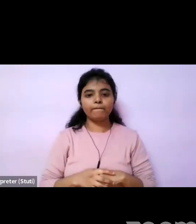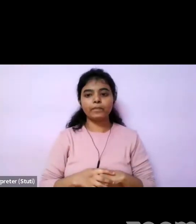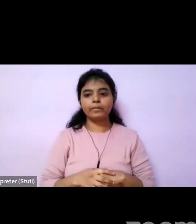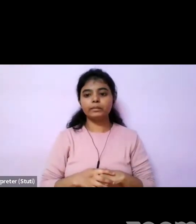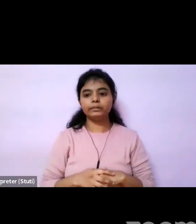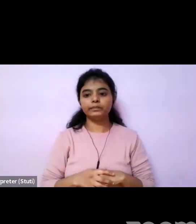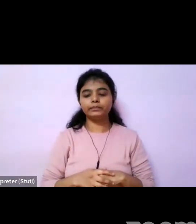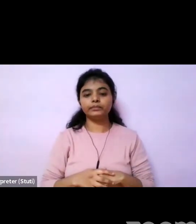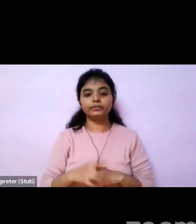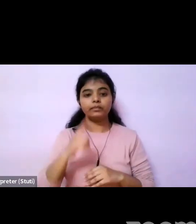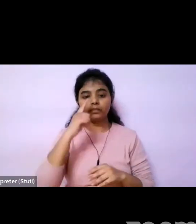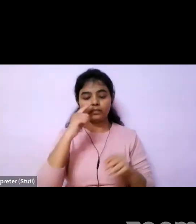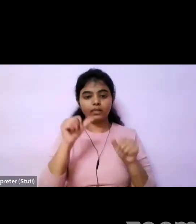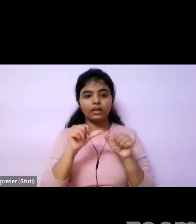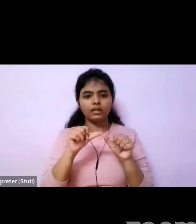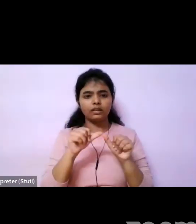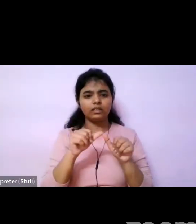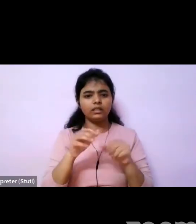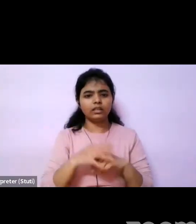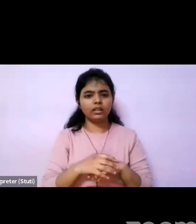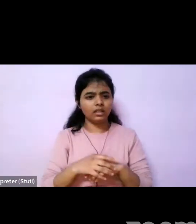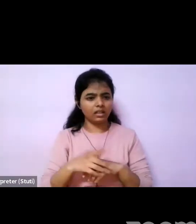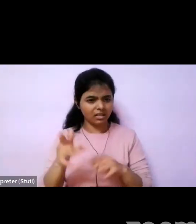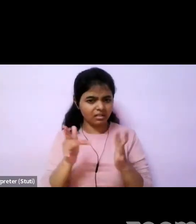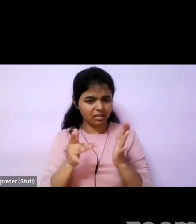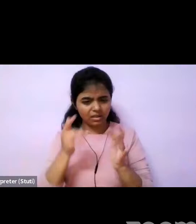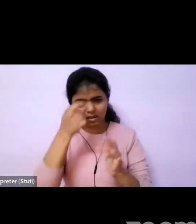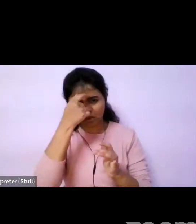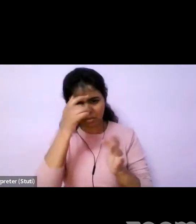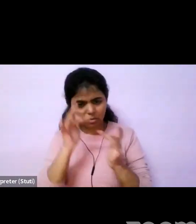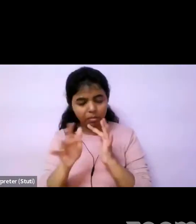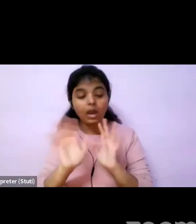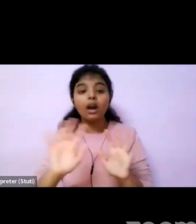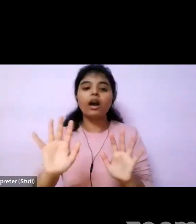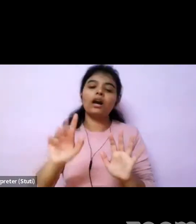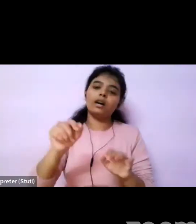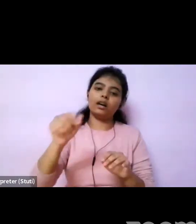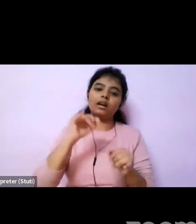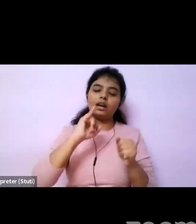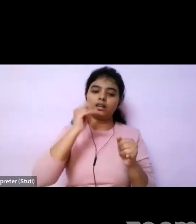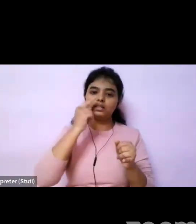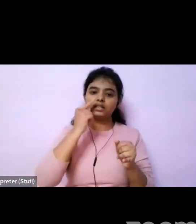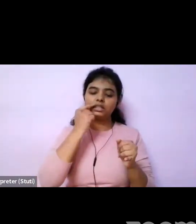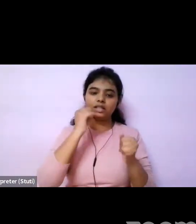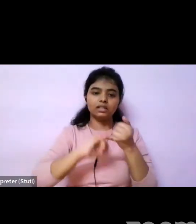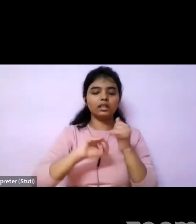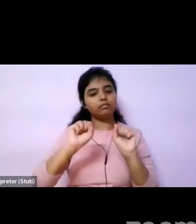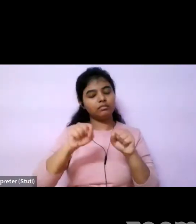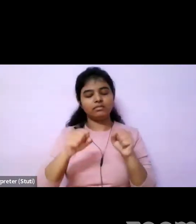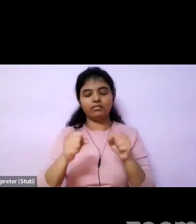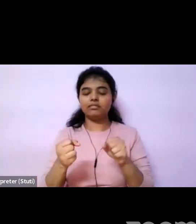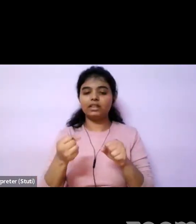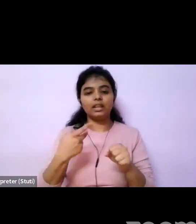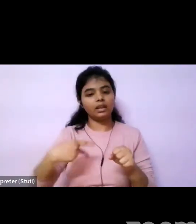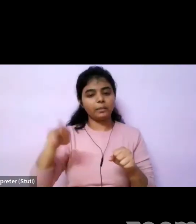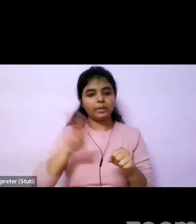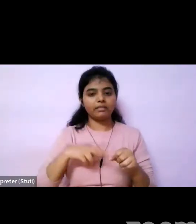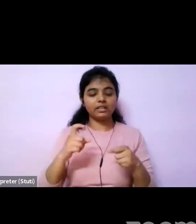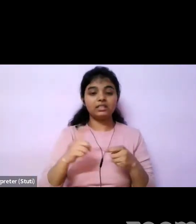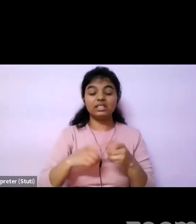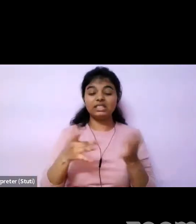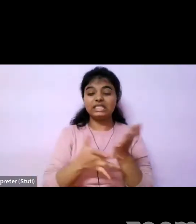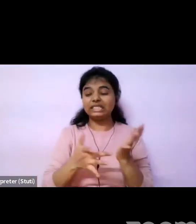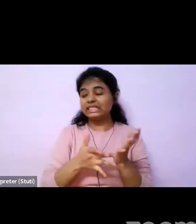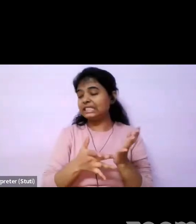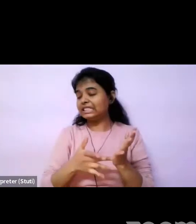Sandeep is having some technical issue. No. And he'll take Anurima, can you hear me? Oh, yes, you're back. Yeah, sorry, Okay. I'm back. I'm extremely sorry. My system just